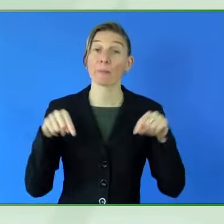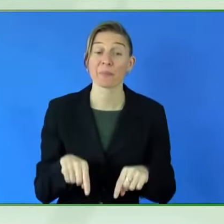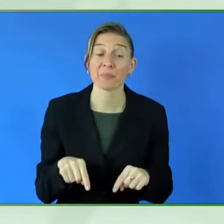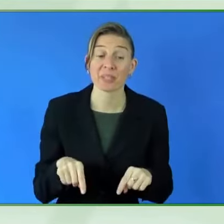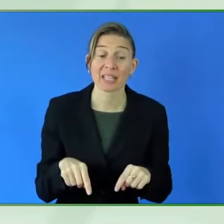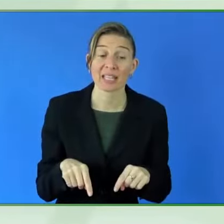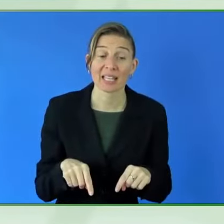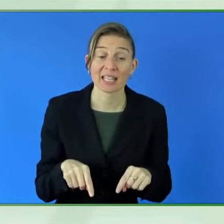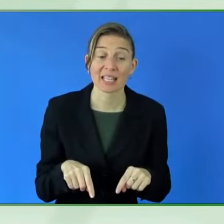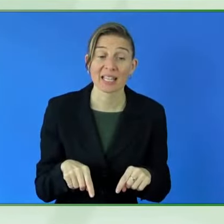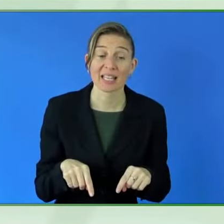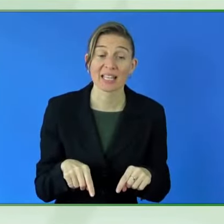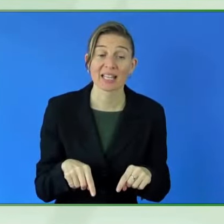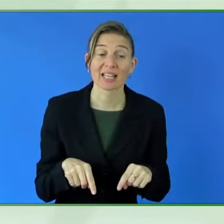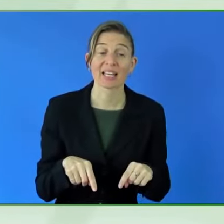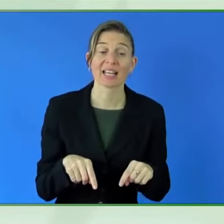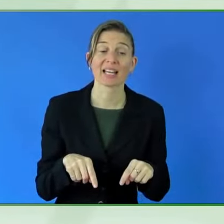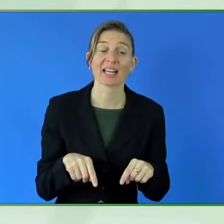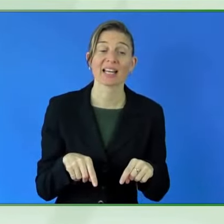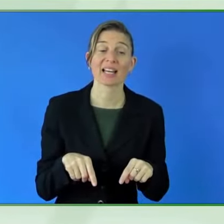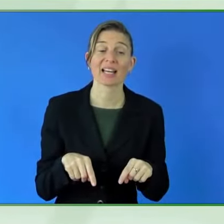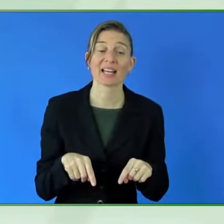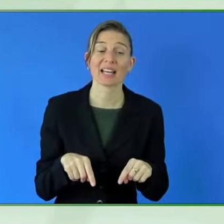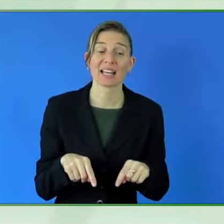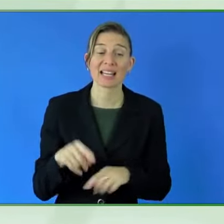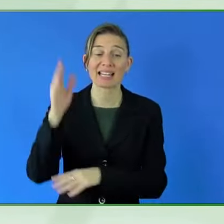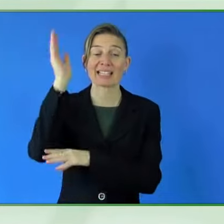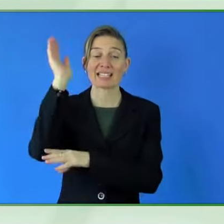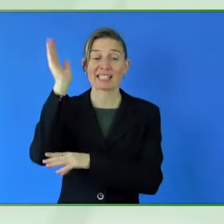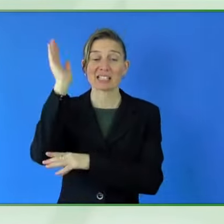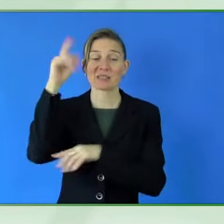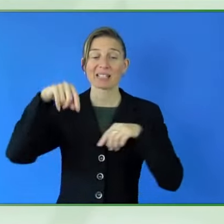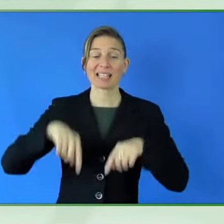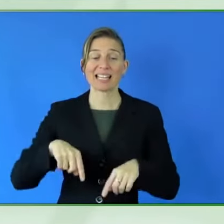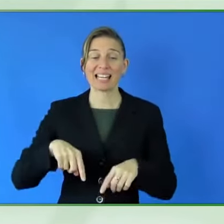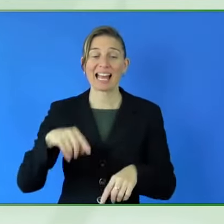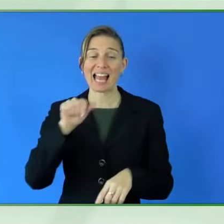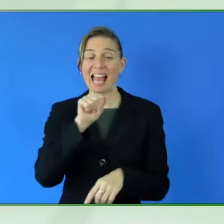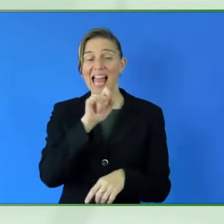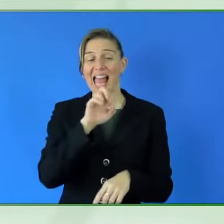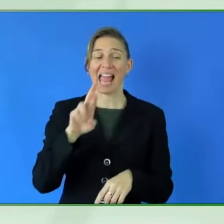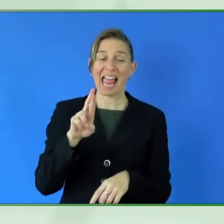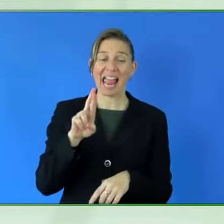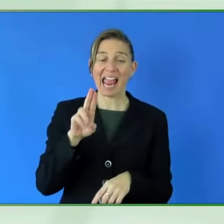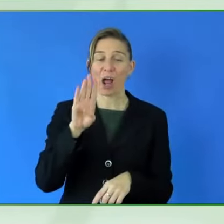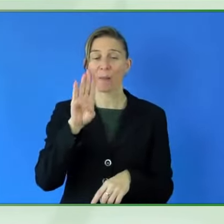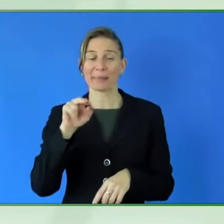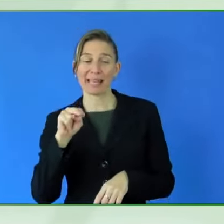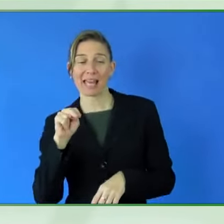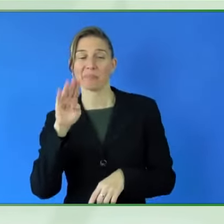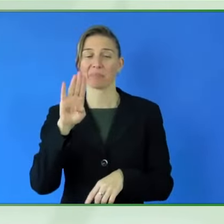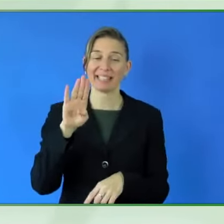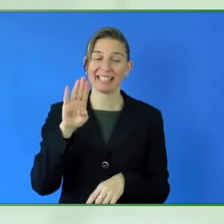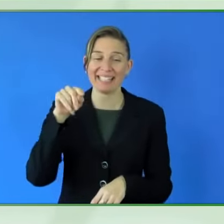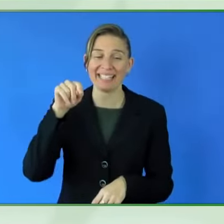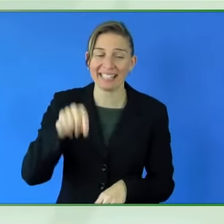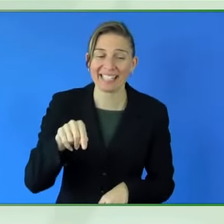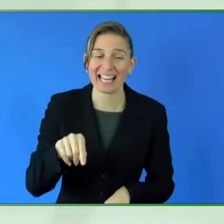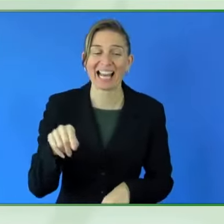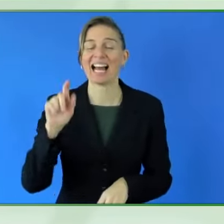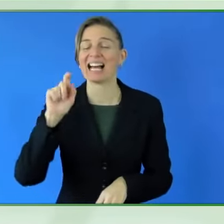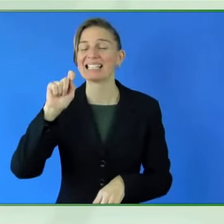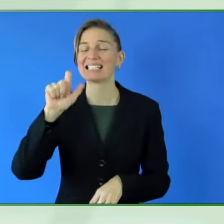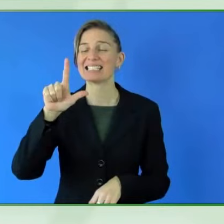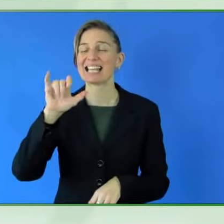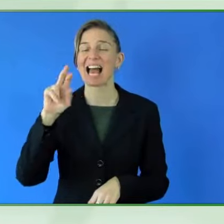of my Airbnb apartment in Tallinn, a city which is very friendly to digital nomads.